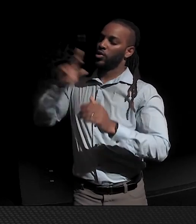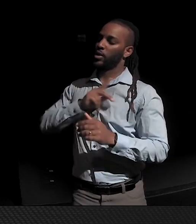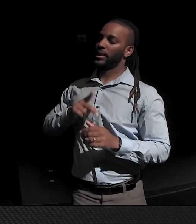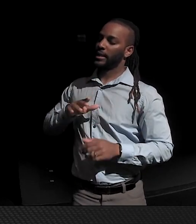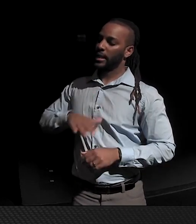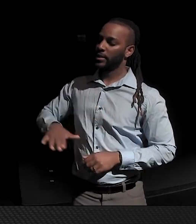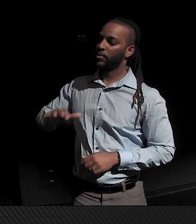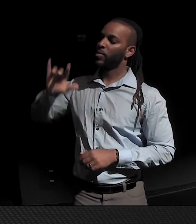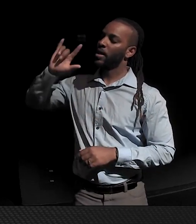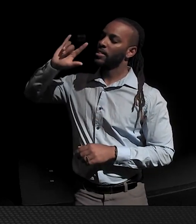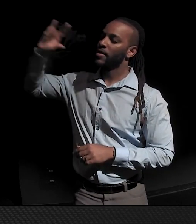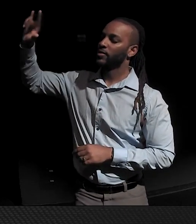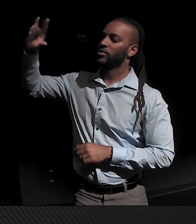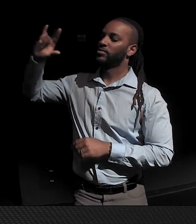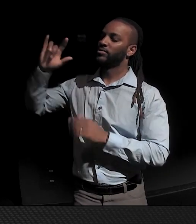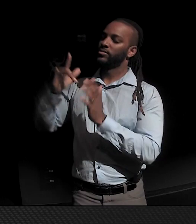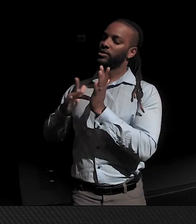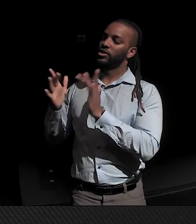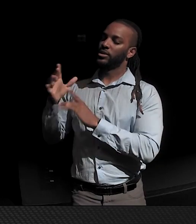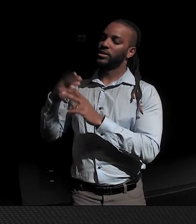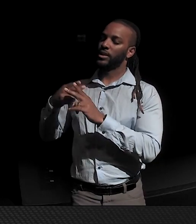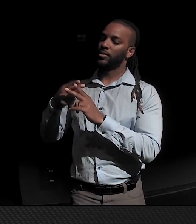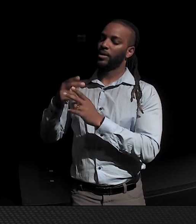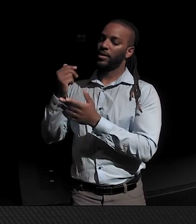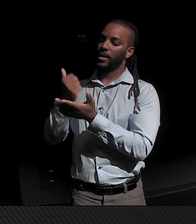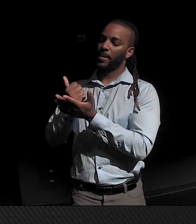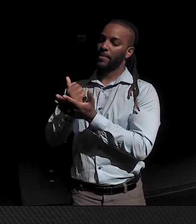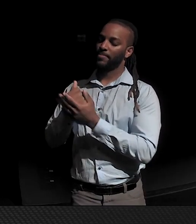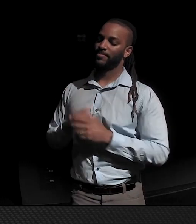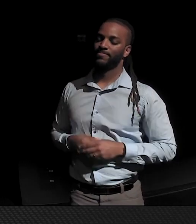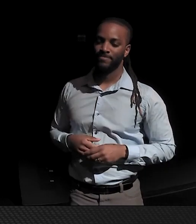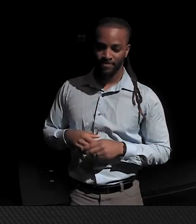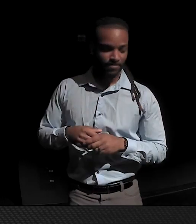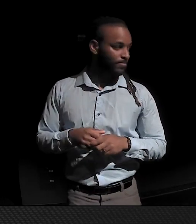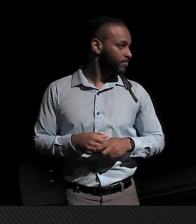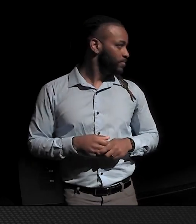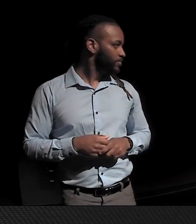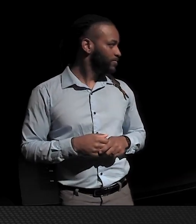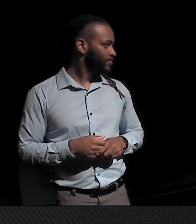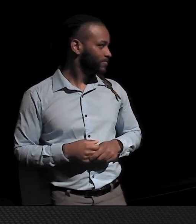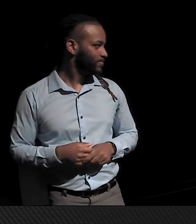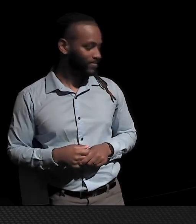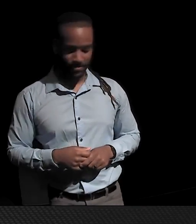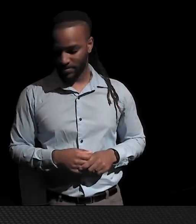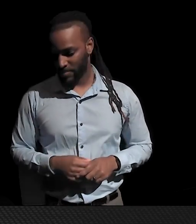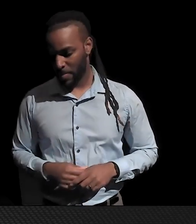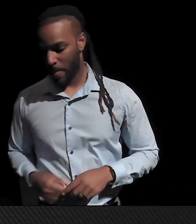We love you. We pray in your name, Jesus. Amen. Amen.